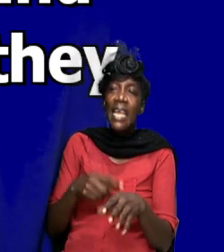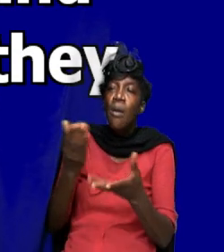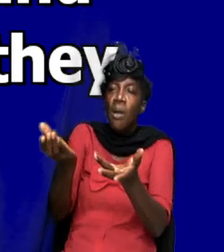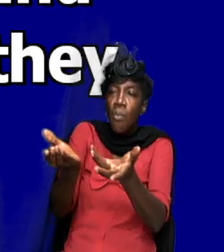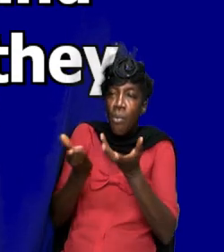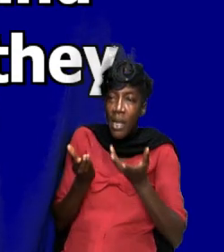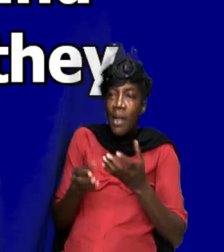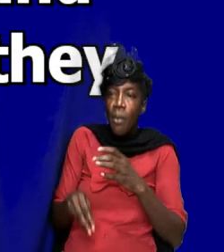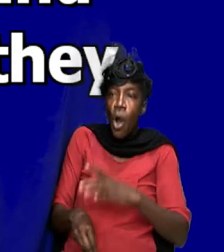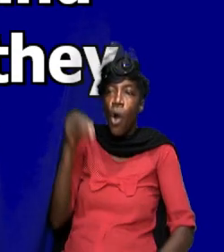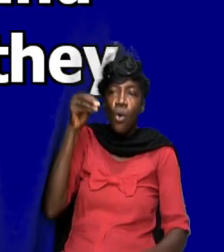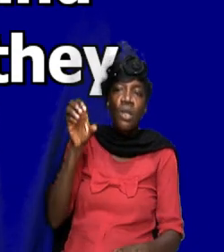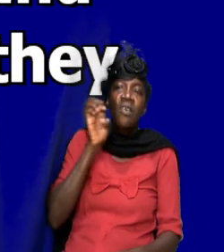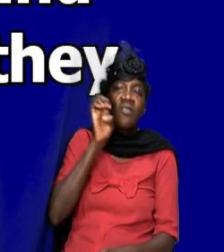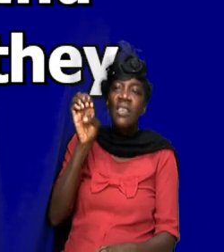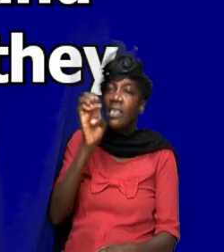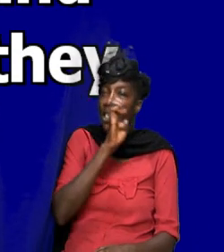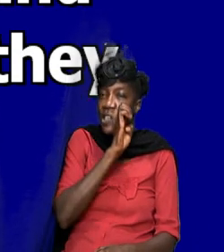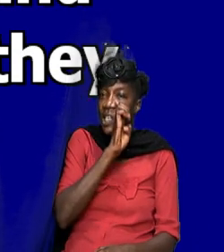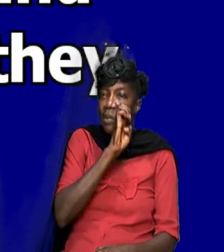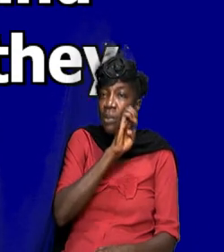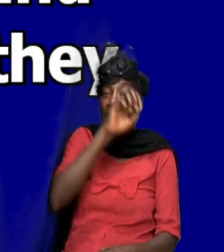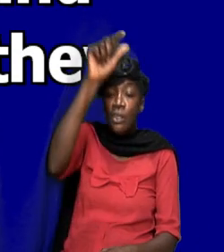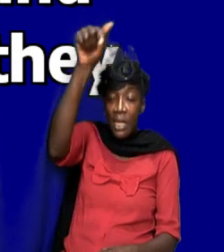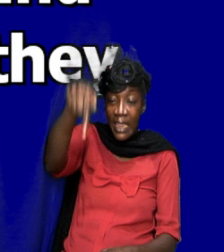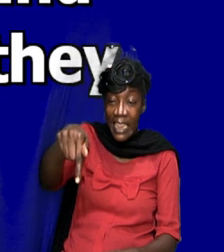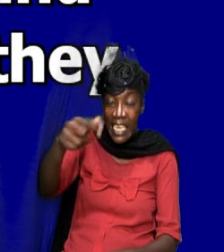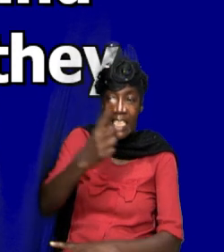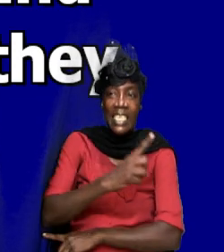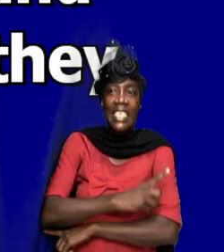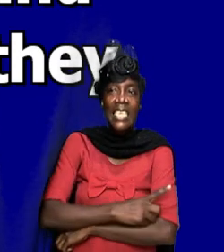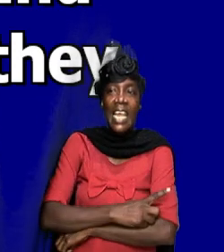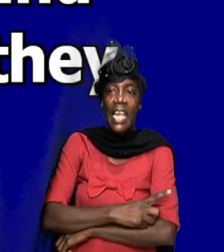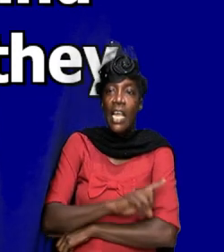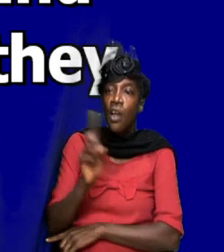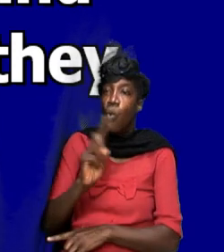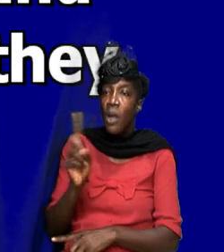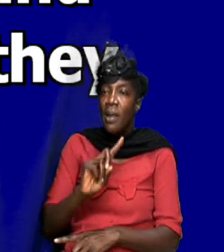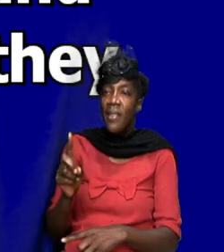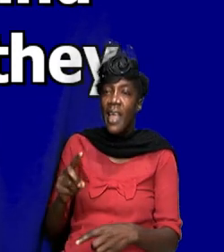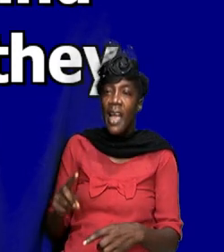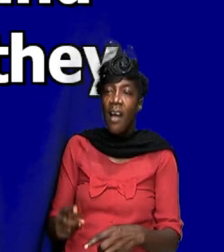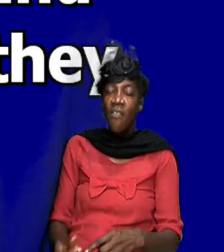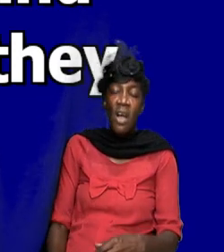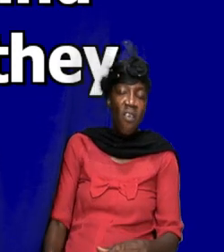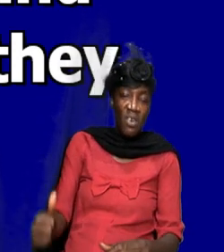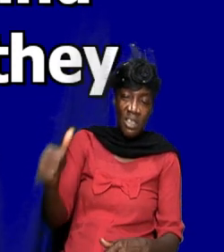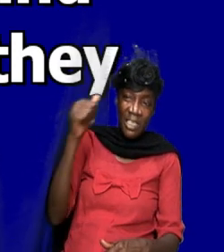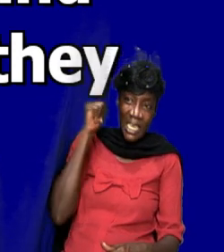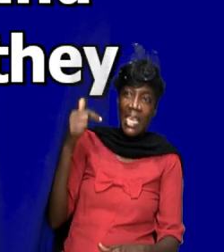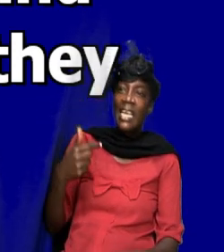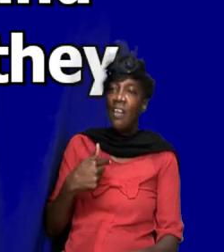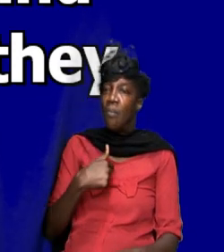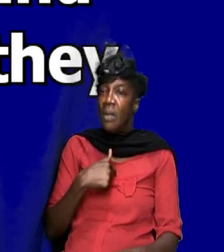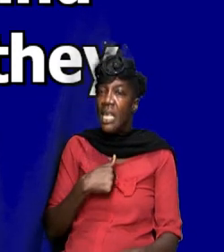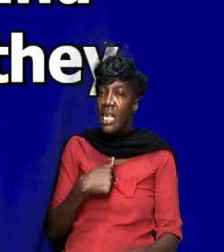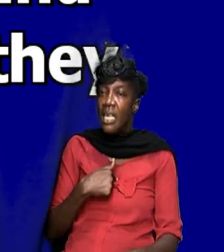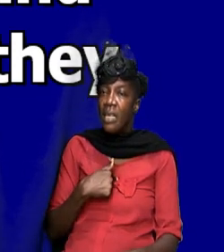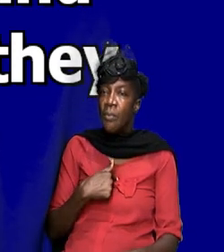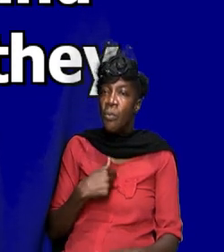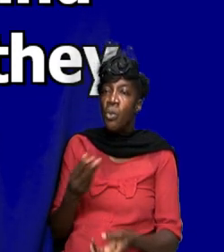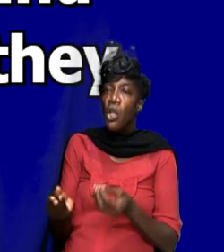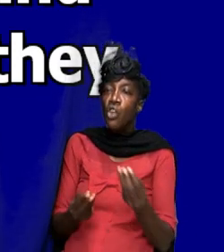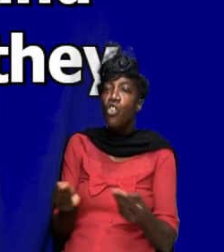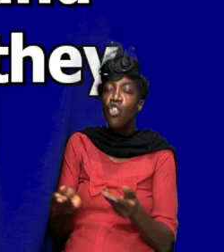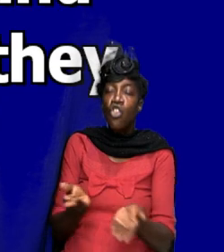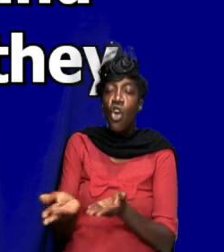them up out of Egypt, even unto this day, wherewith they have forsaken me and serve